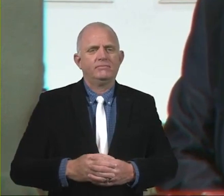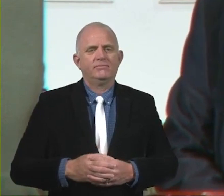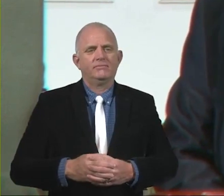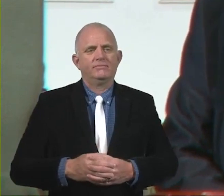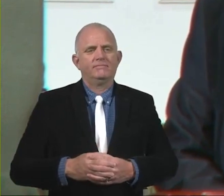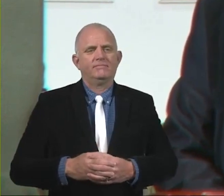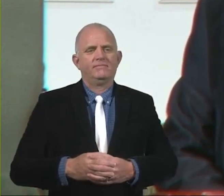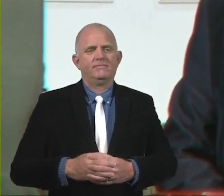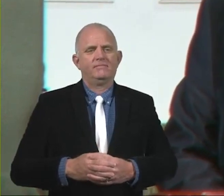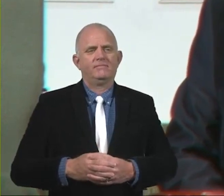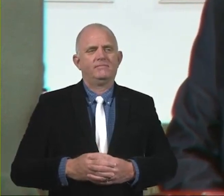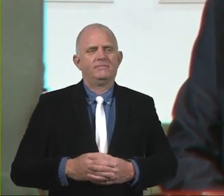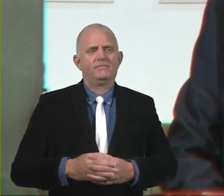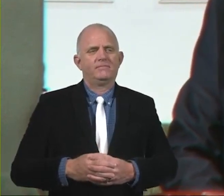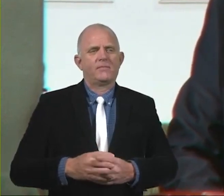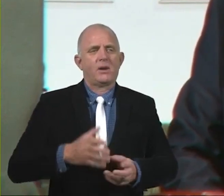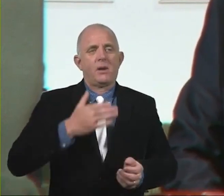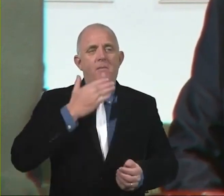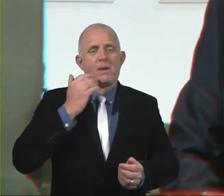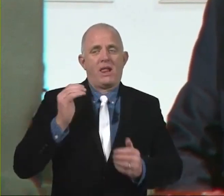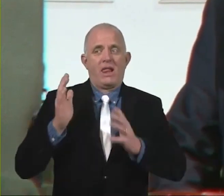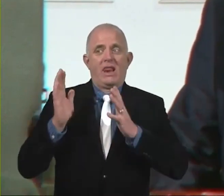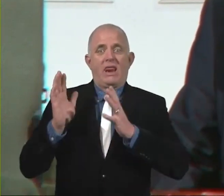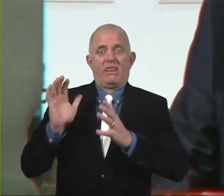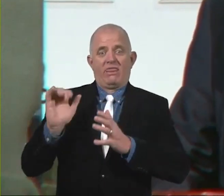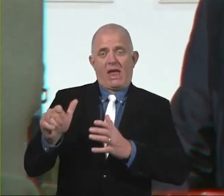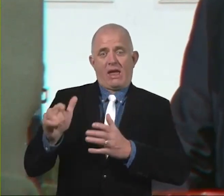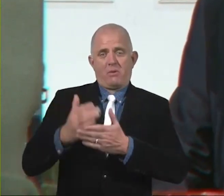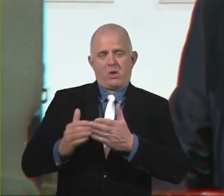Well, anyway, I better leave that one alone. But